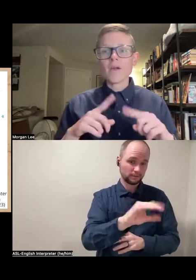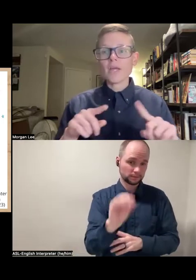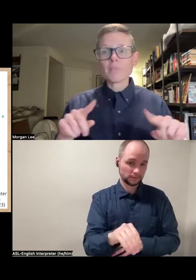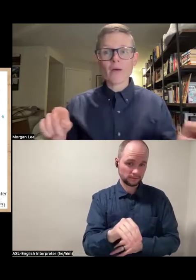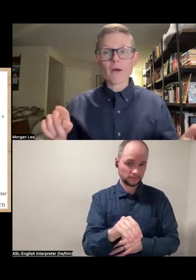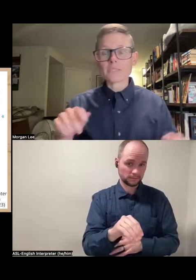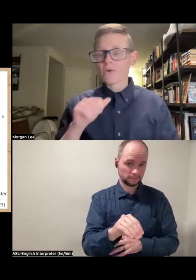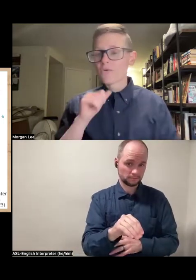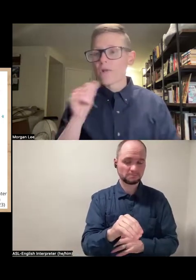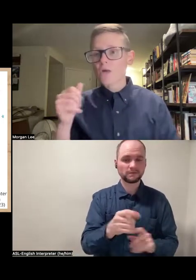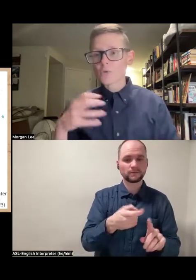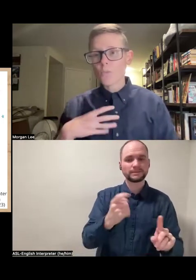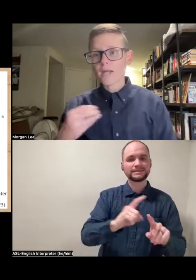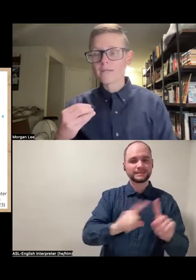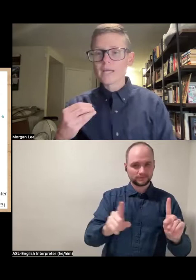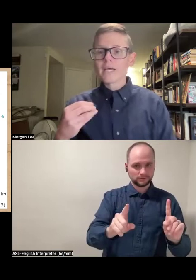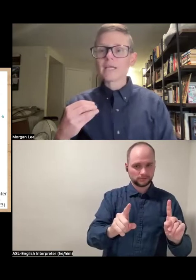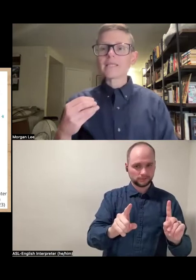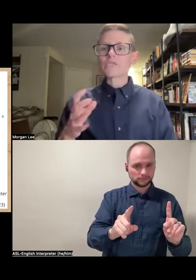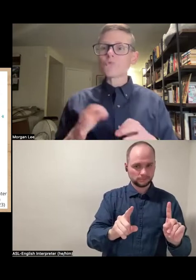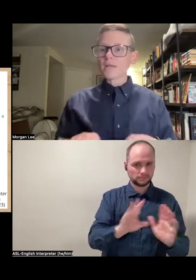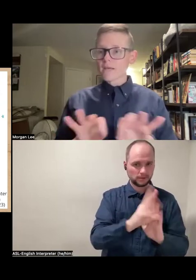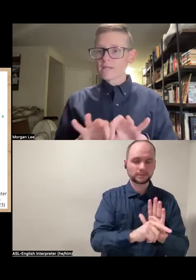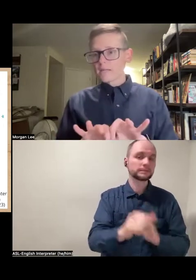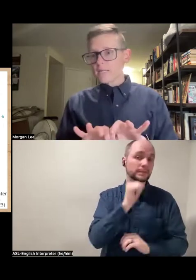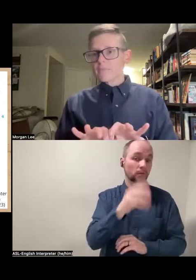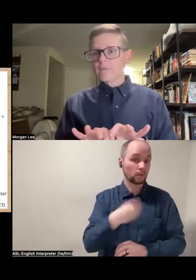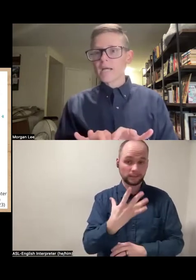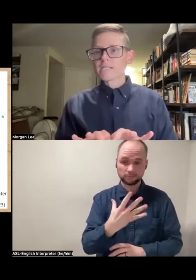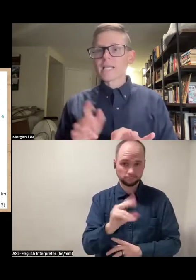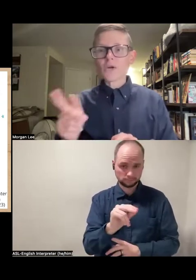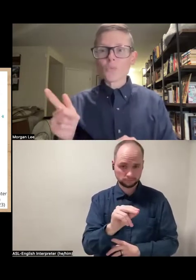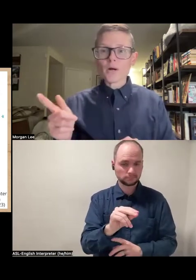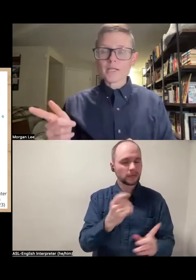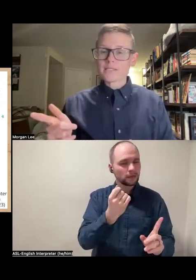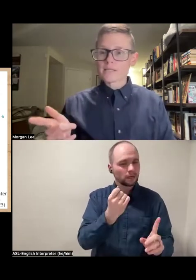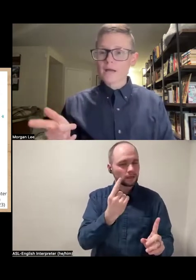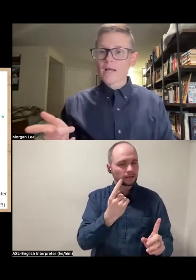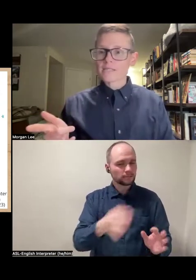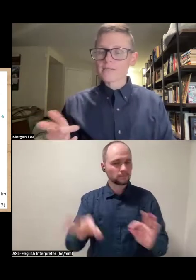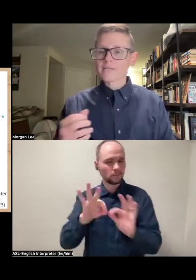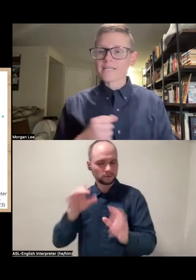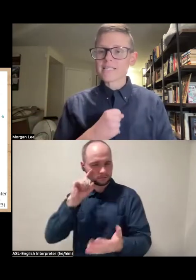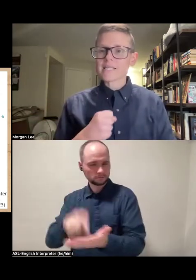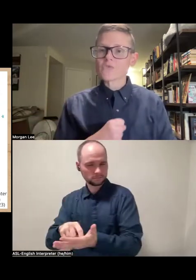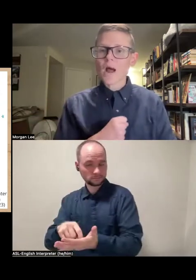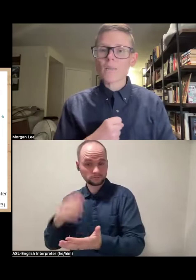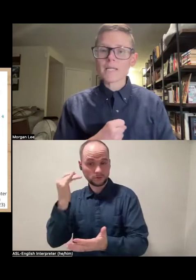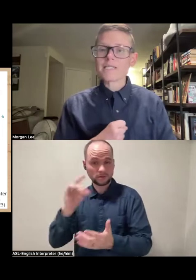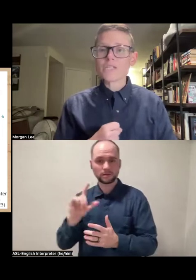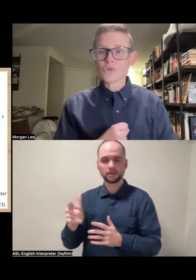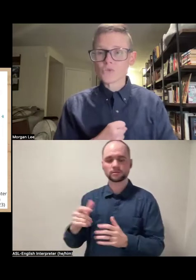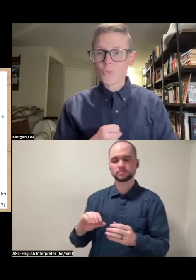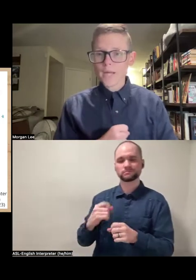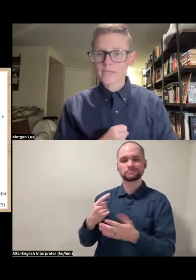from varying backgrounds that are not white. And this is relevant because later we're going to discuss statistics for how